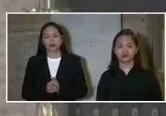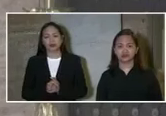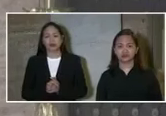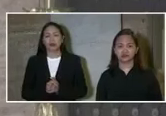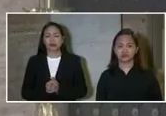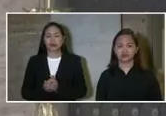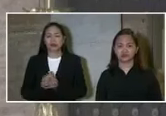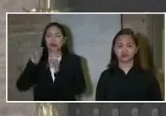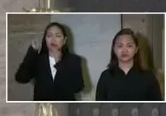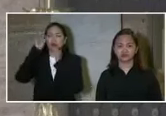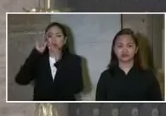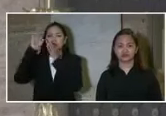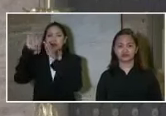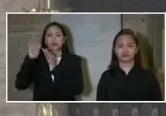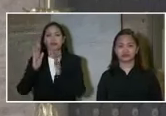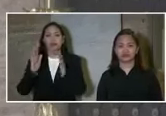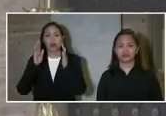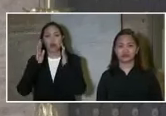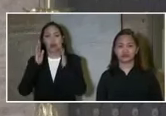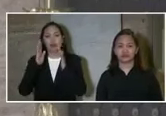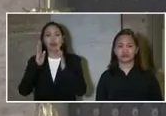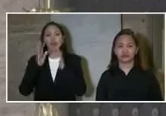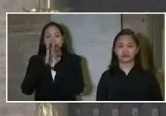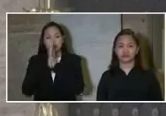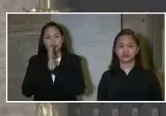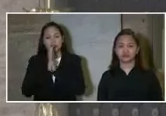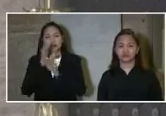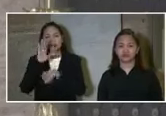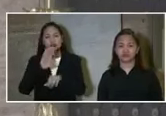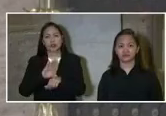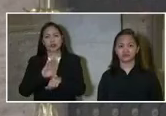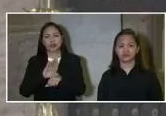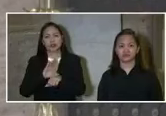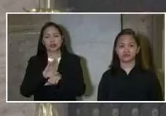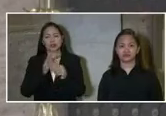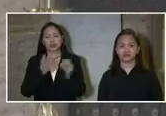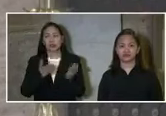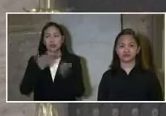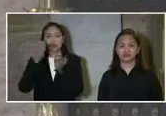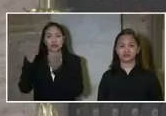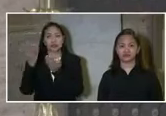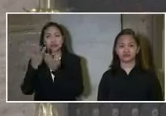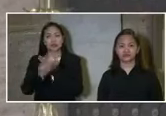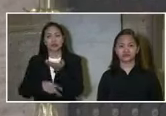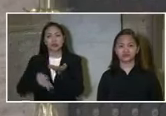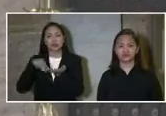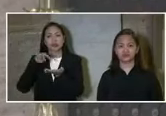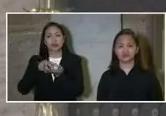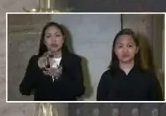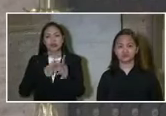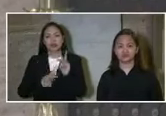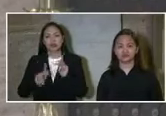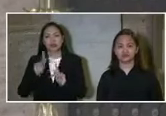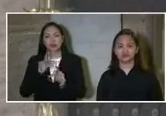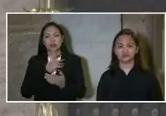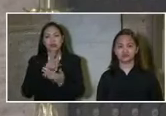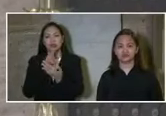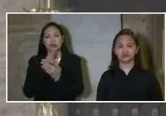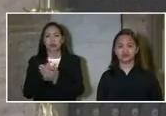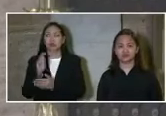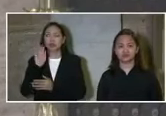Father, hear the prayers of your church. Bring forth to resurrection the people who trust in your